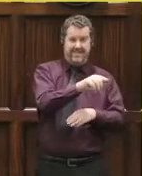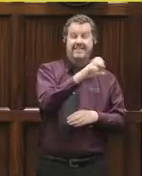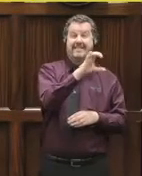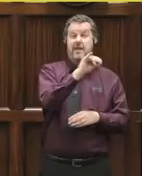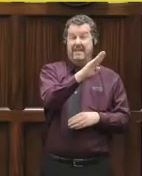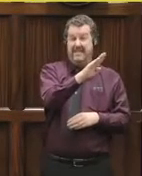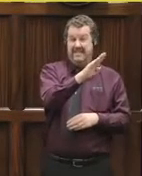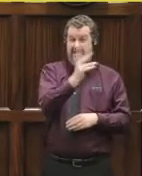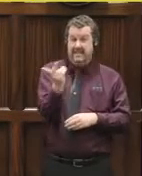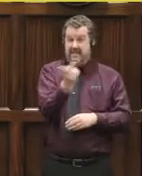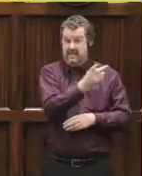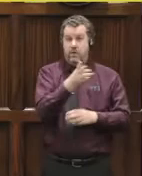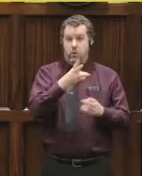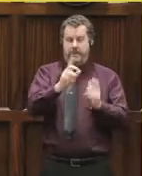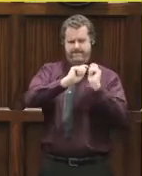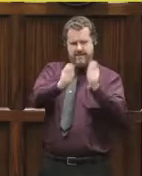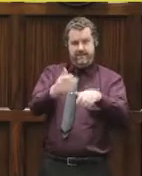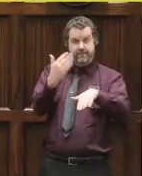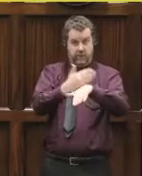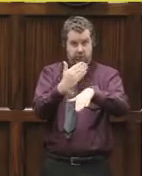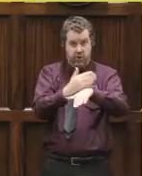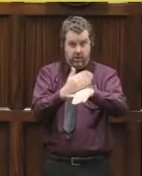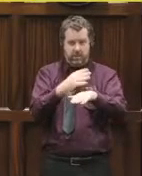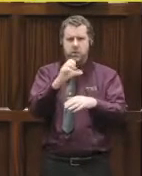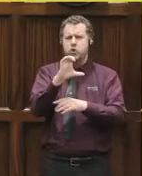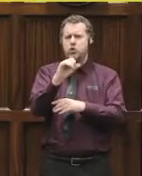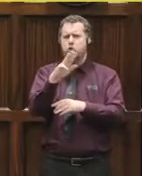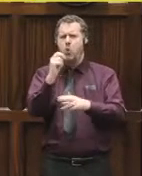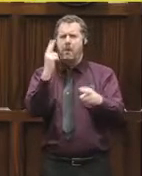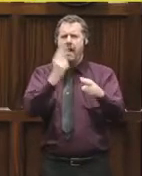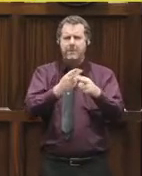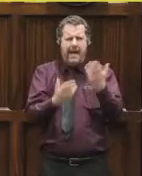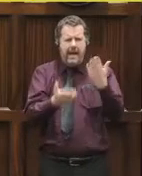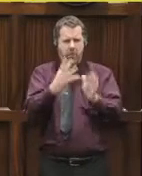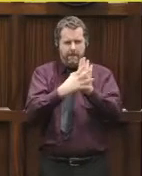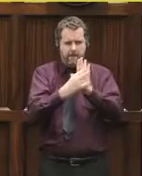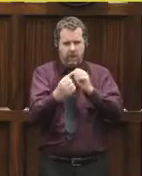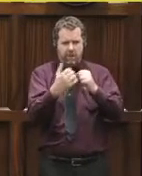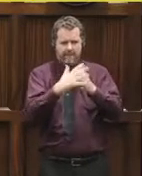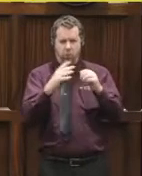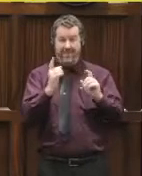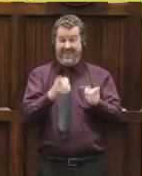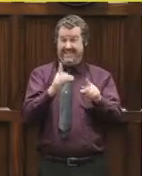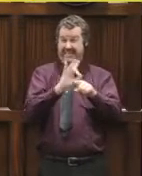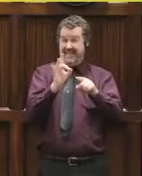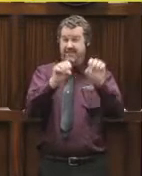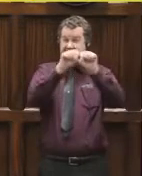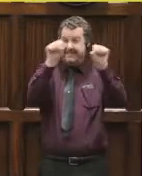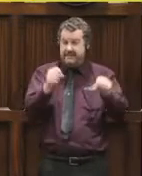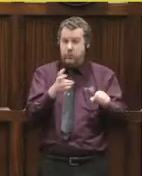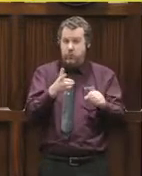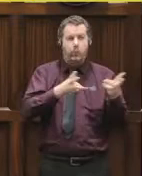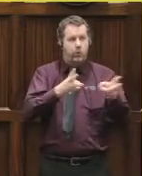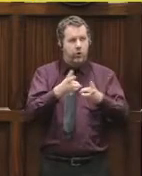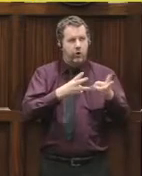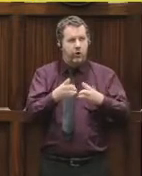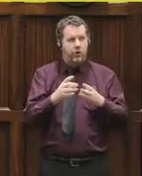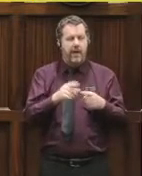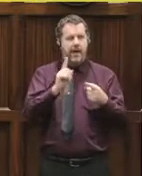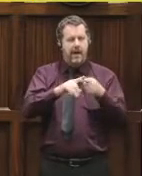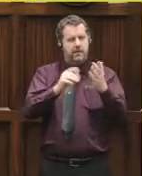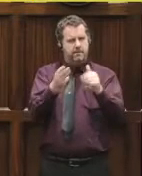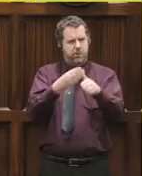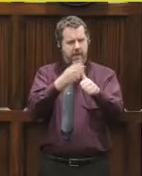Information Board, will be tasked with scoping out how a model for such a scheme would operate and preparing